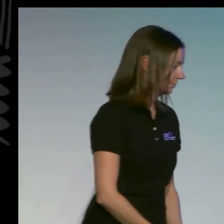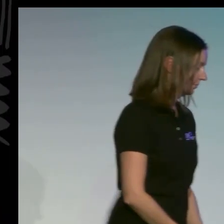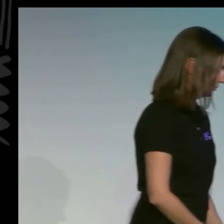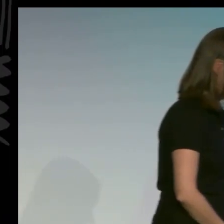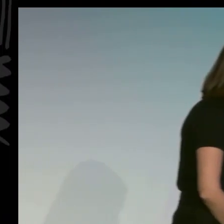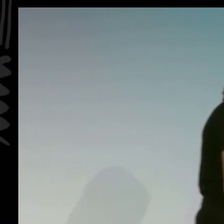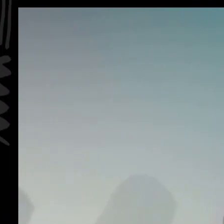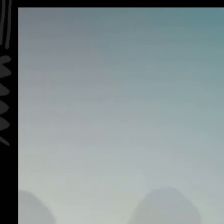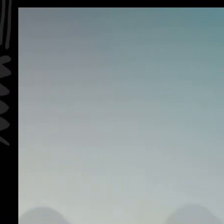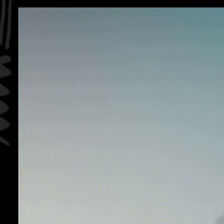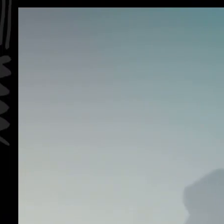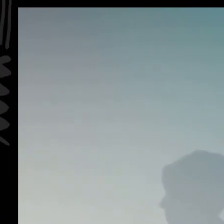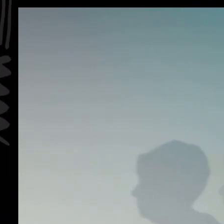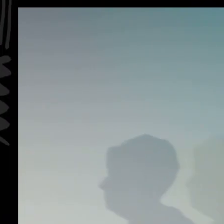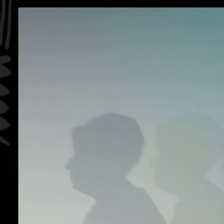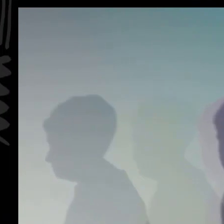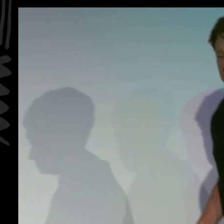done.